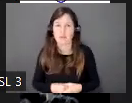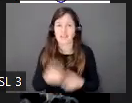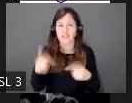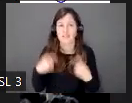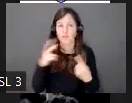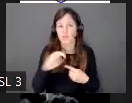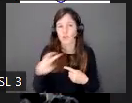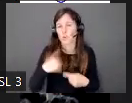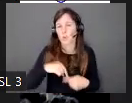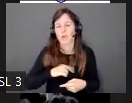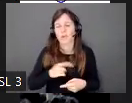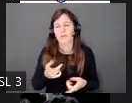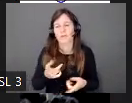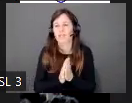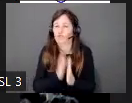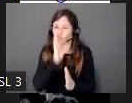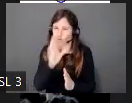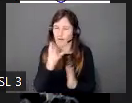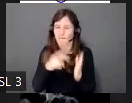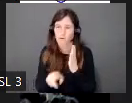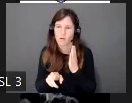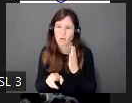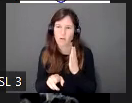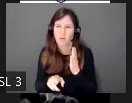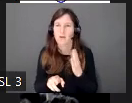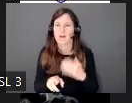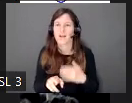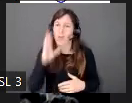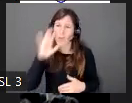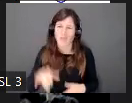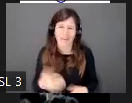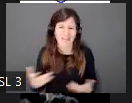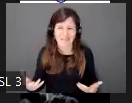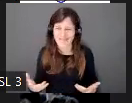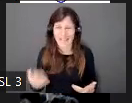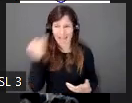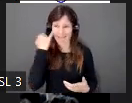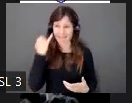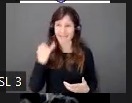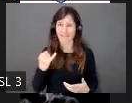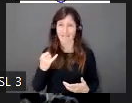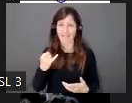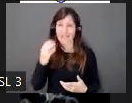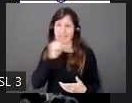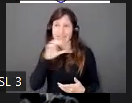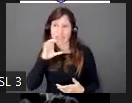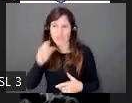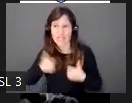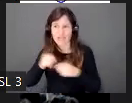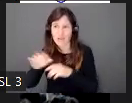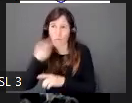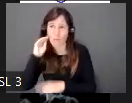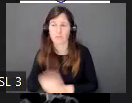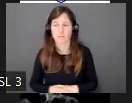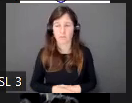us, because we know for seniors, a uniform officer and 2 cruisers showing up is it can be traumatic. It can be very